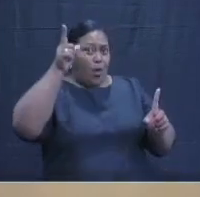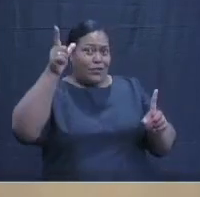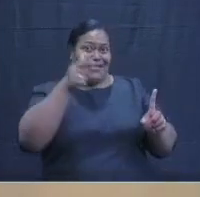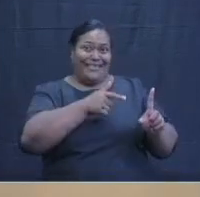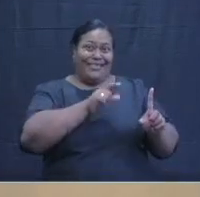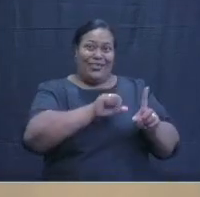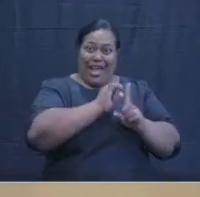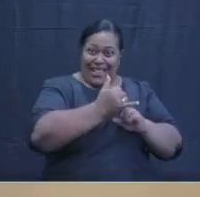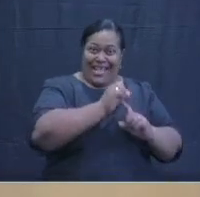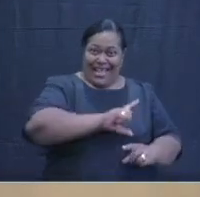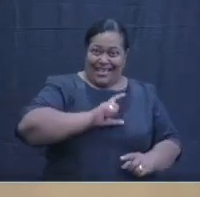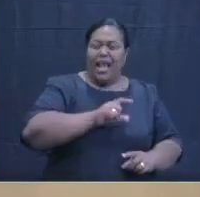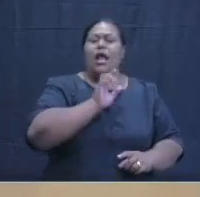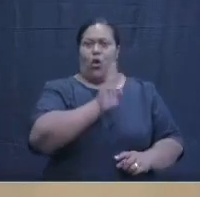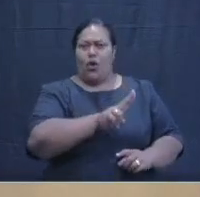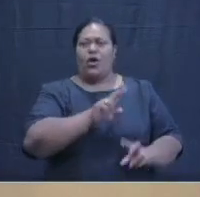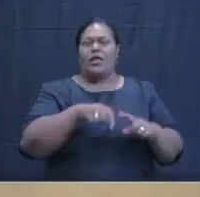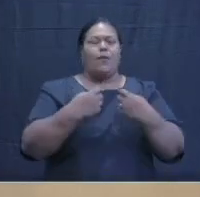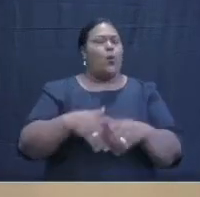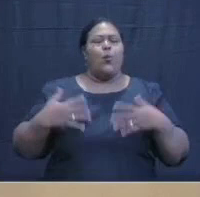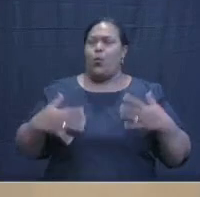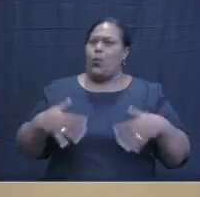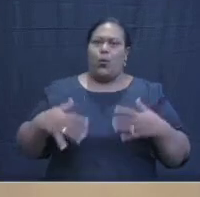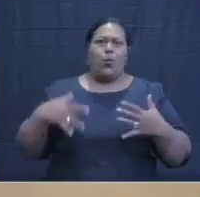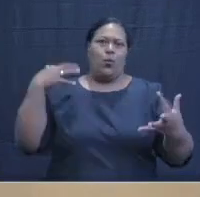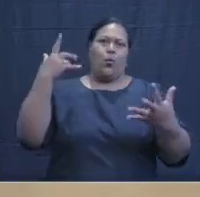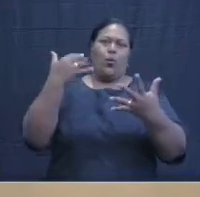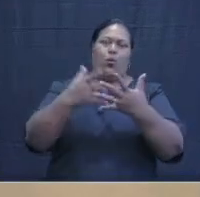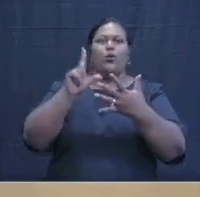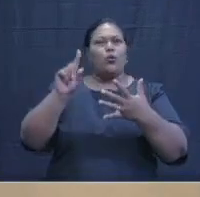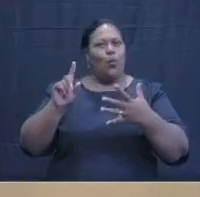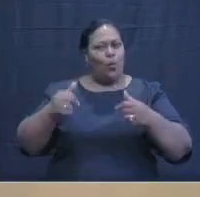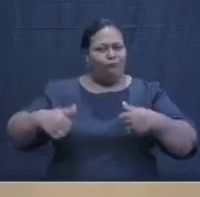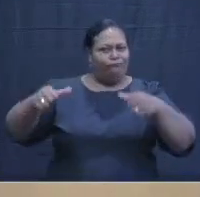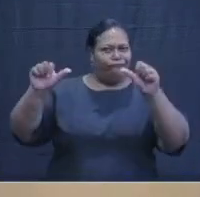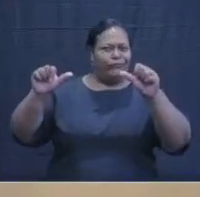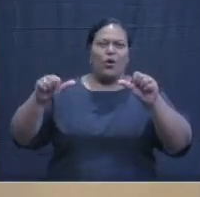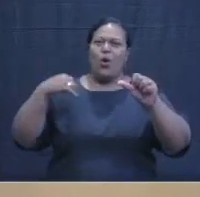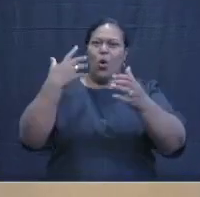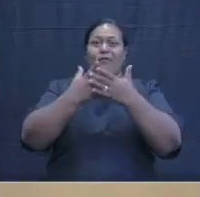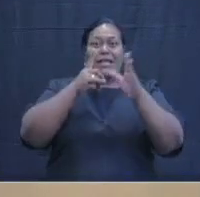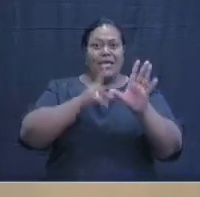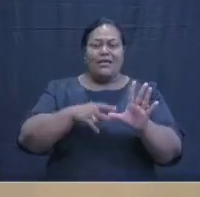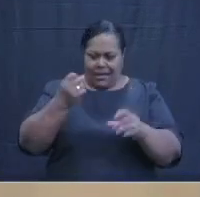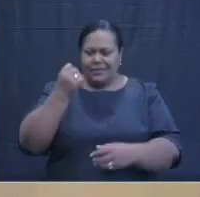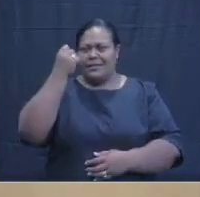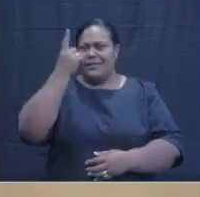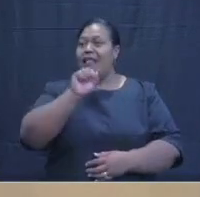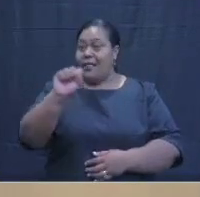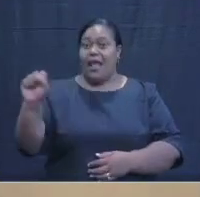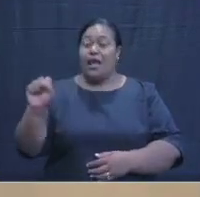those others present here today have done so well over the years, recognizing that the journey does not